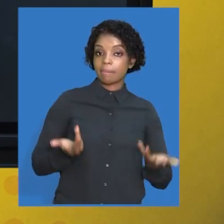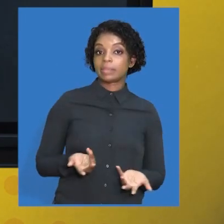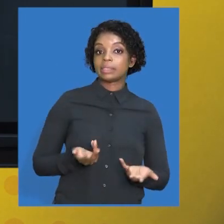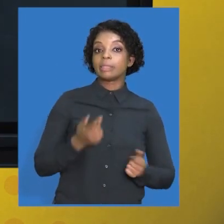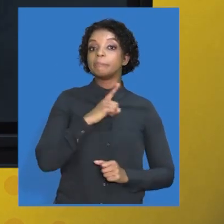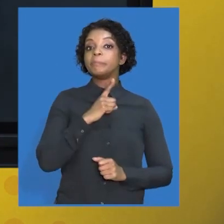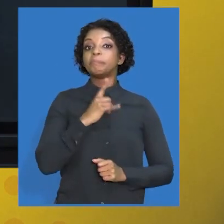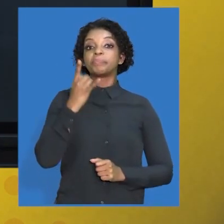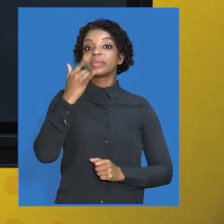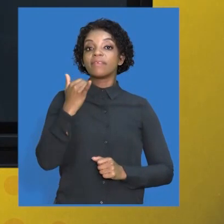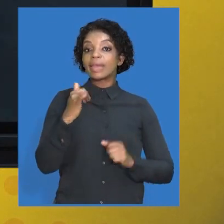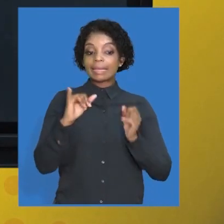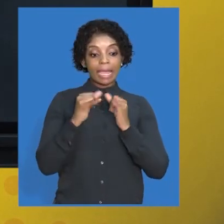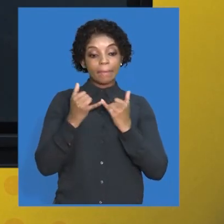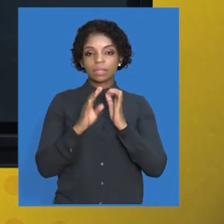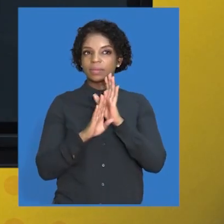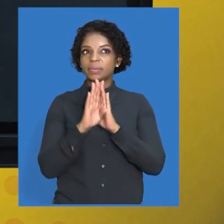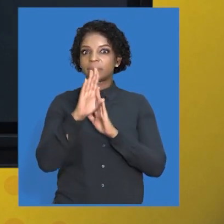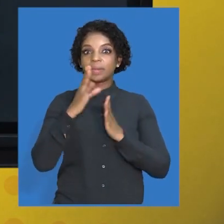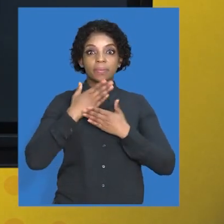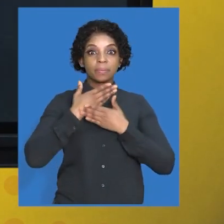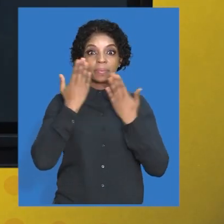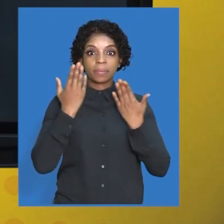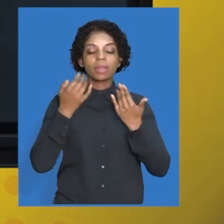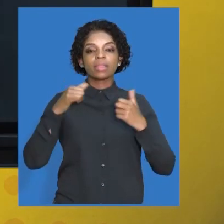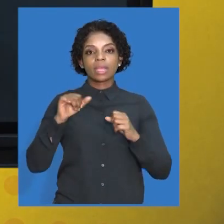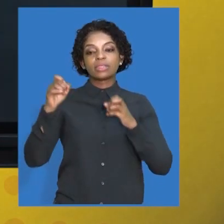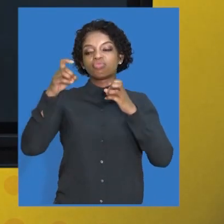the company isn't going up, the directors can vote